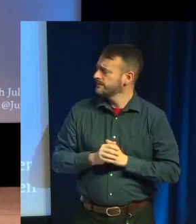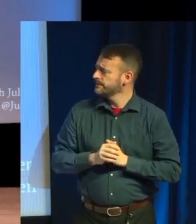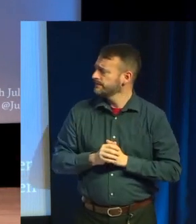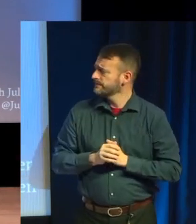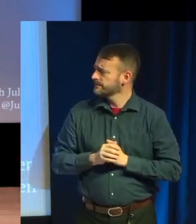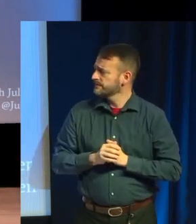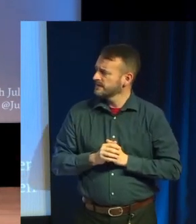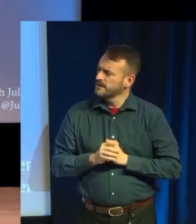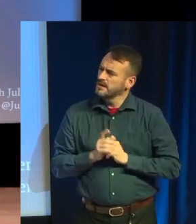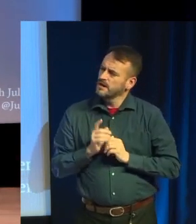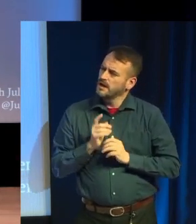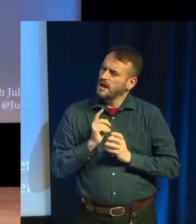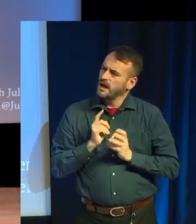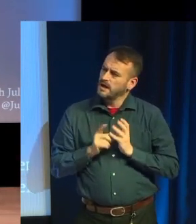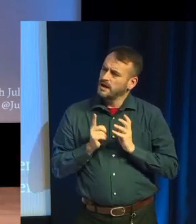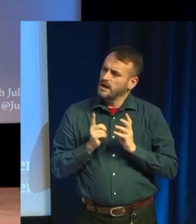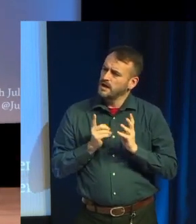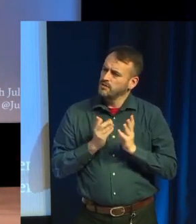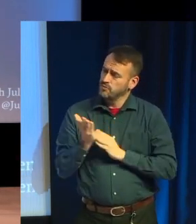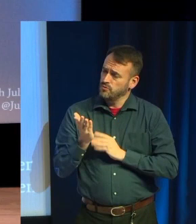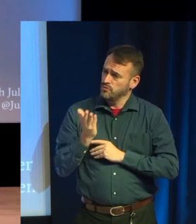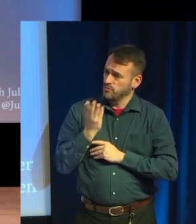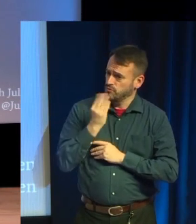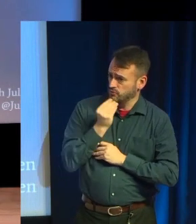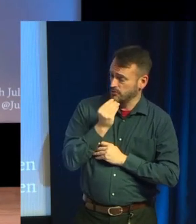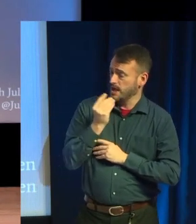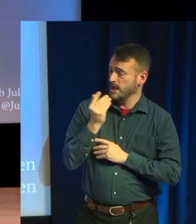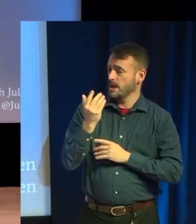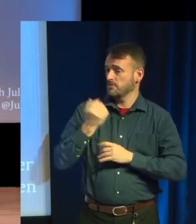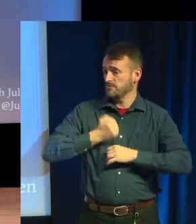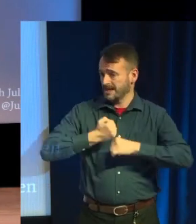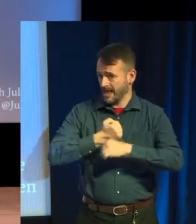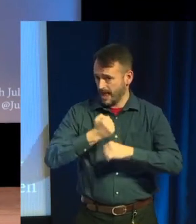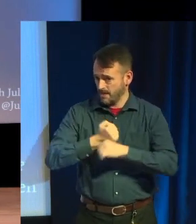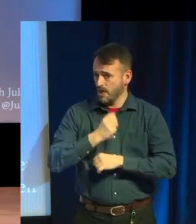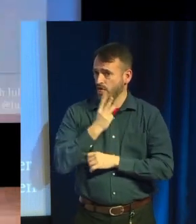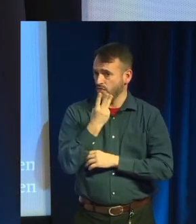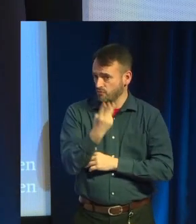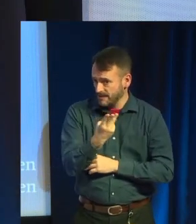using the example of the game Old Frequencies. More about that later on.